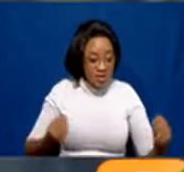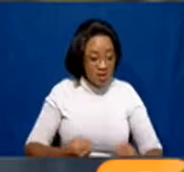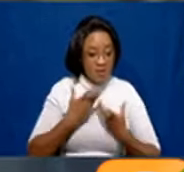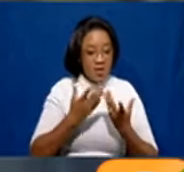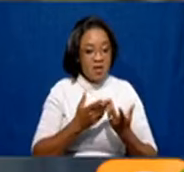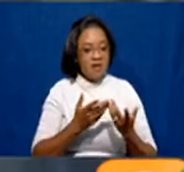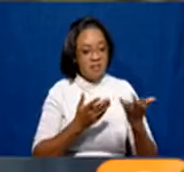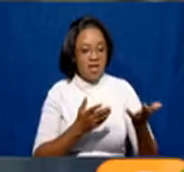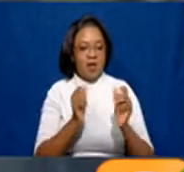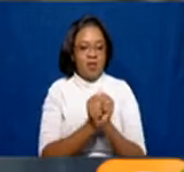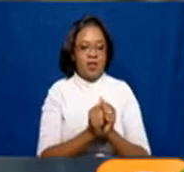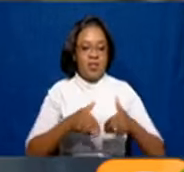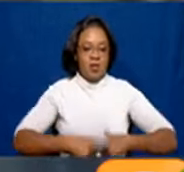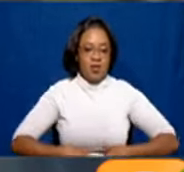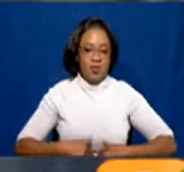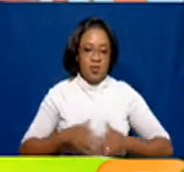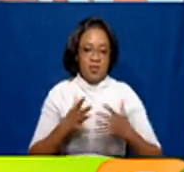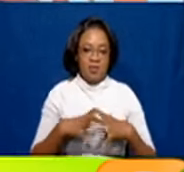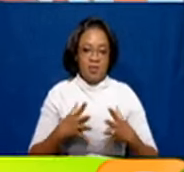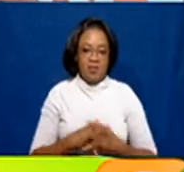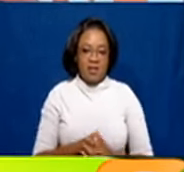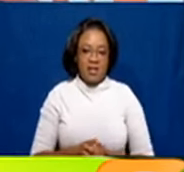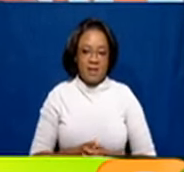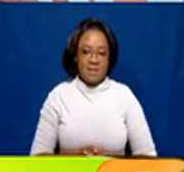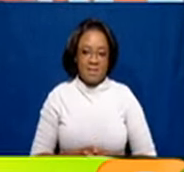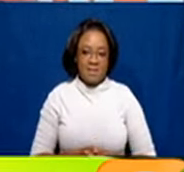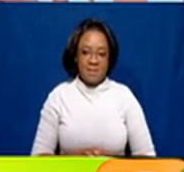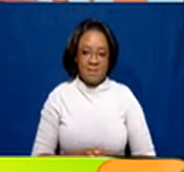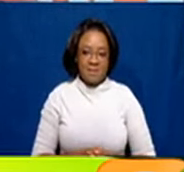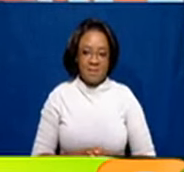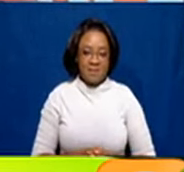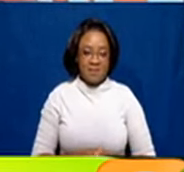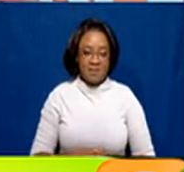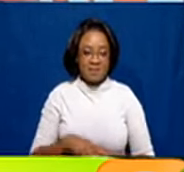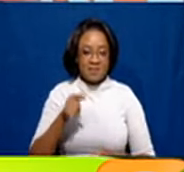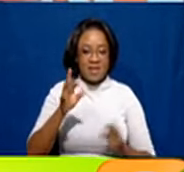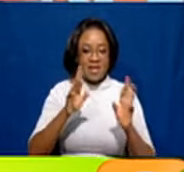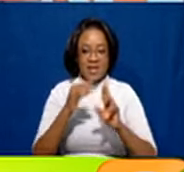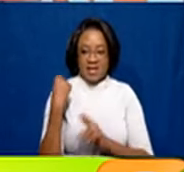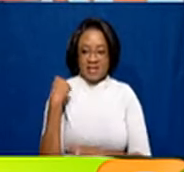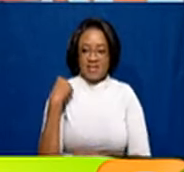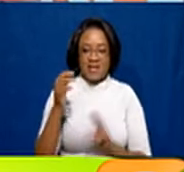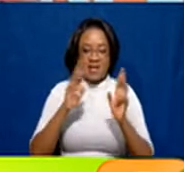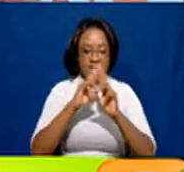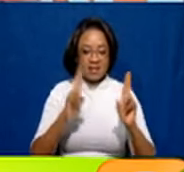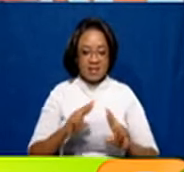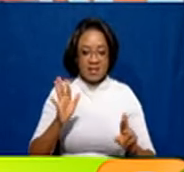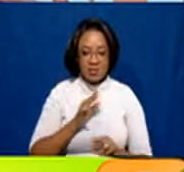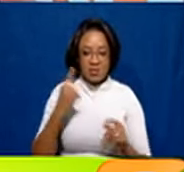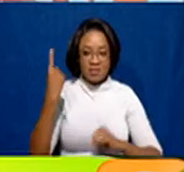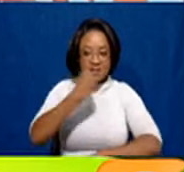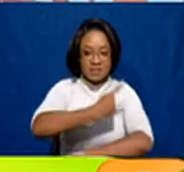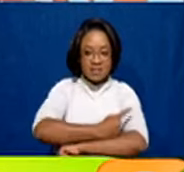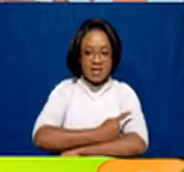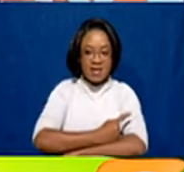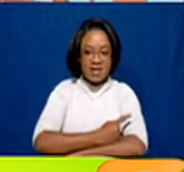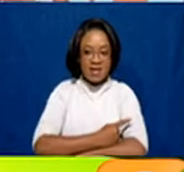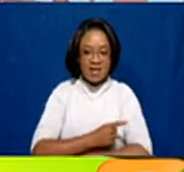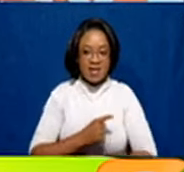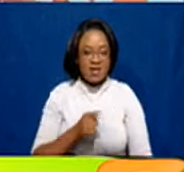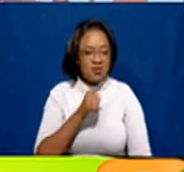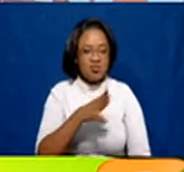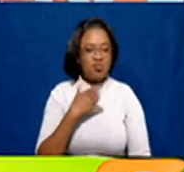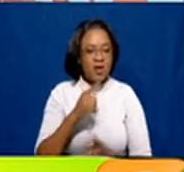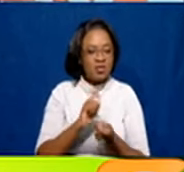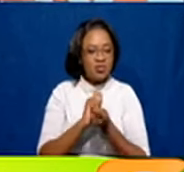me, doesn't drain me. Yeah. You know, it was International Women's Day yesterday. How would you want to